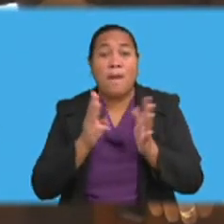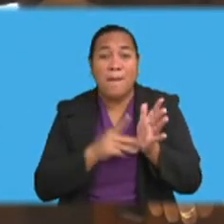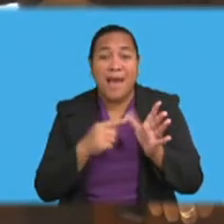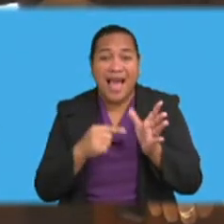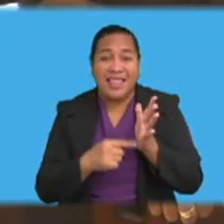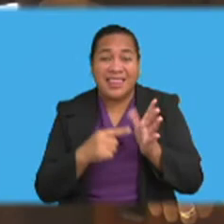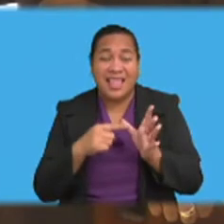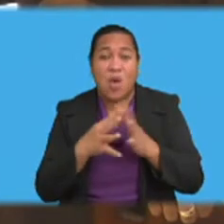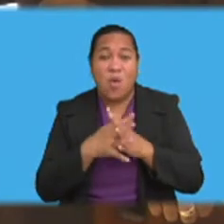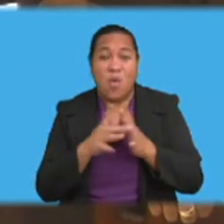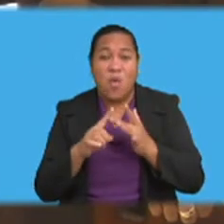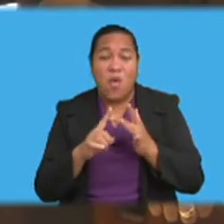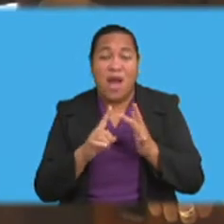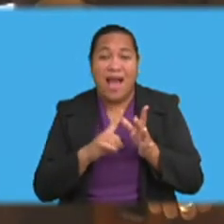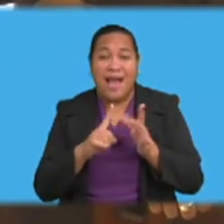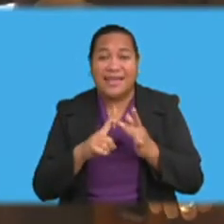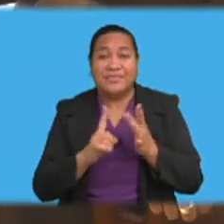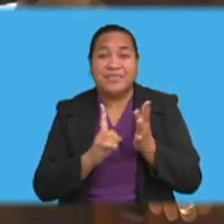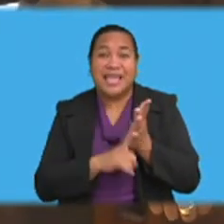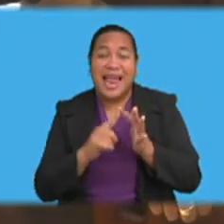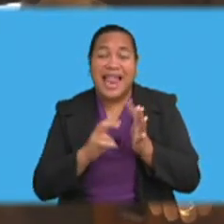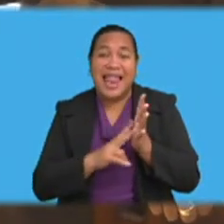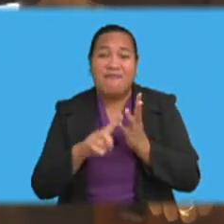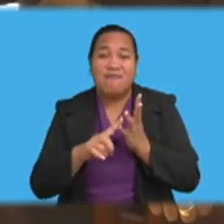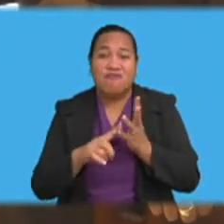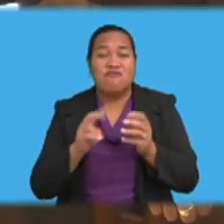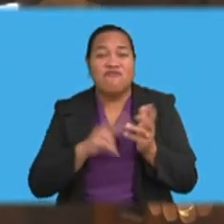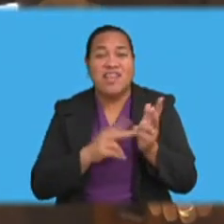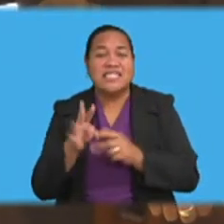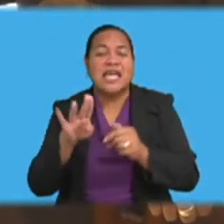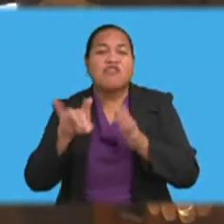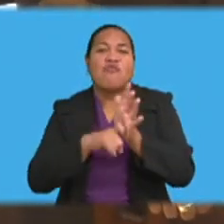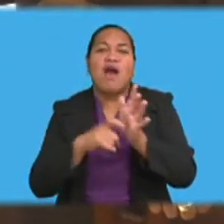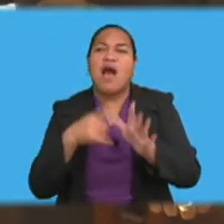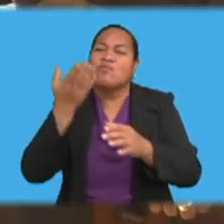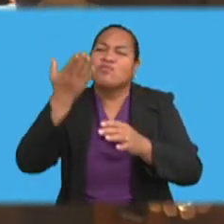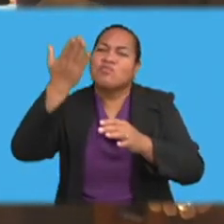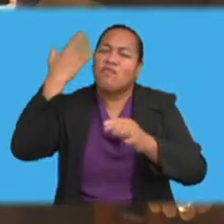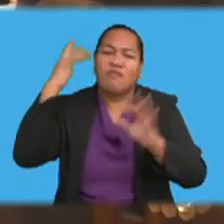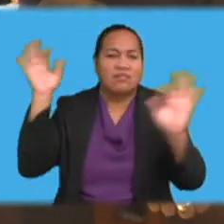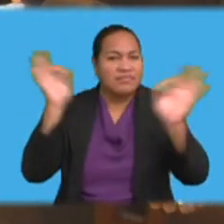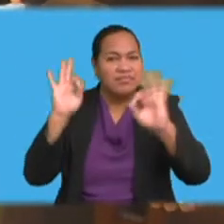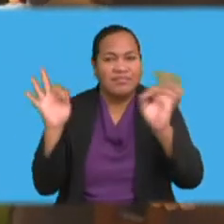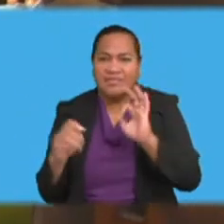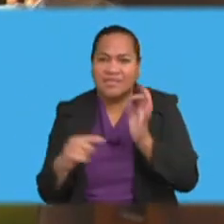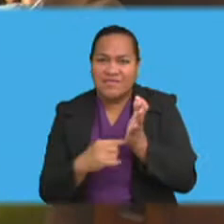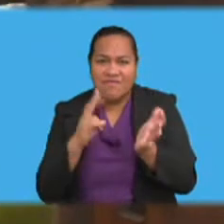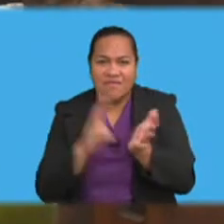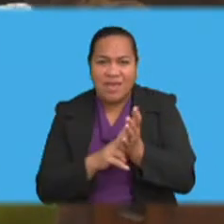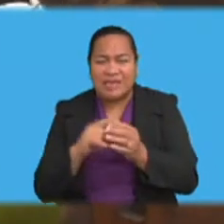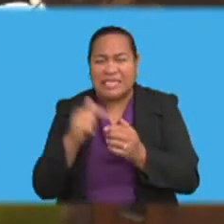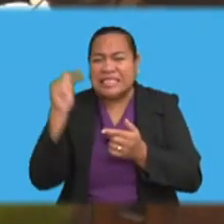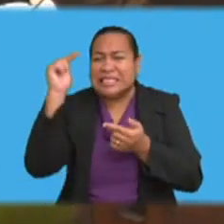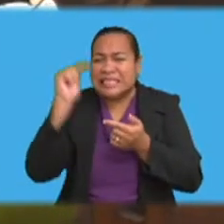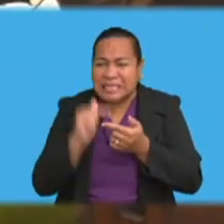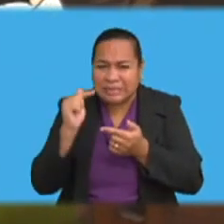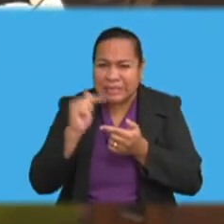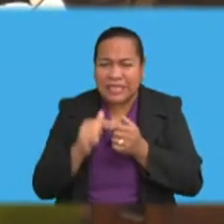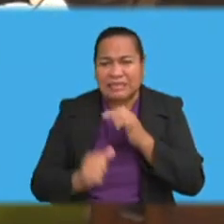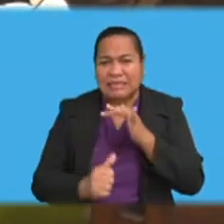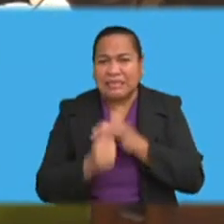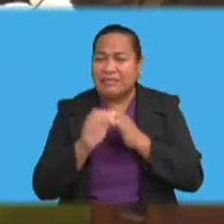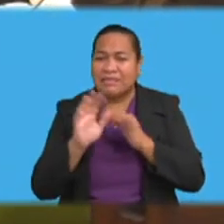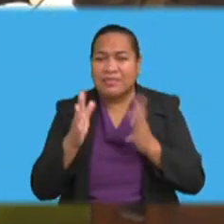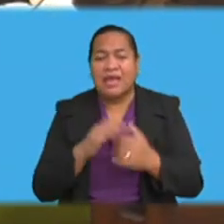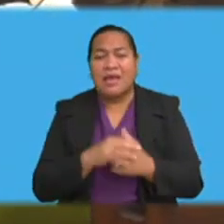Matawailevu village in Nalawa Ra. This village has not had television before and has very limited access to the internet. We